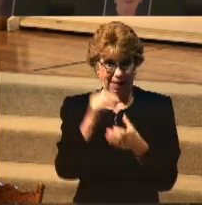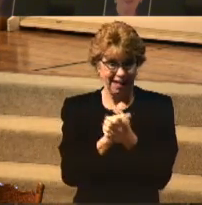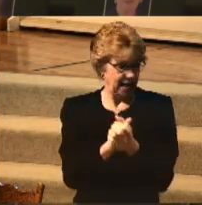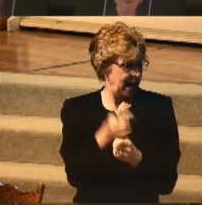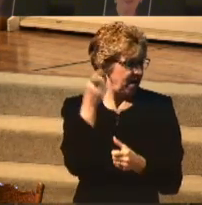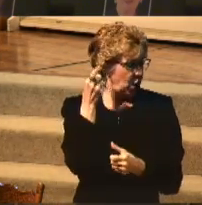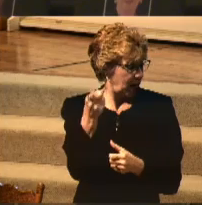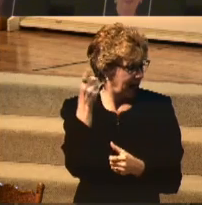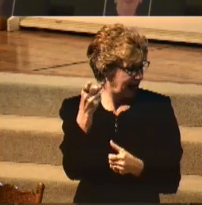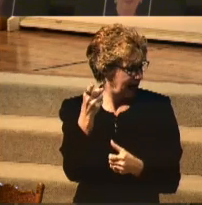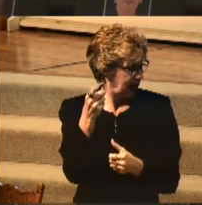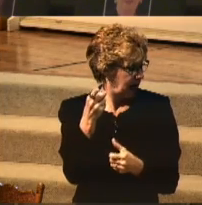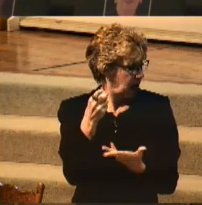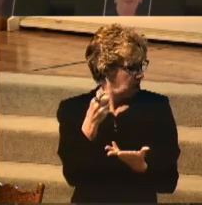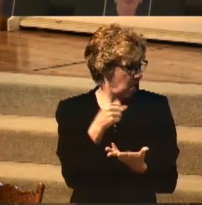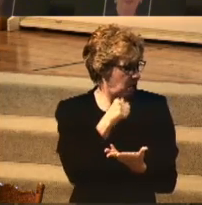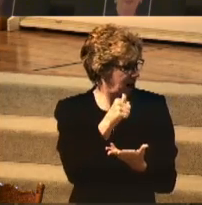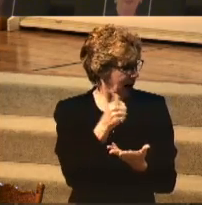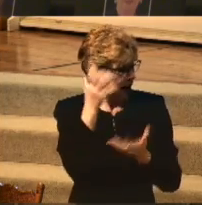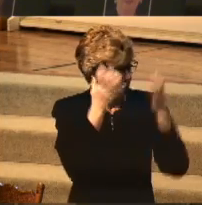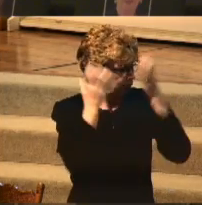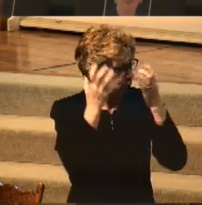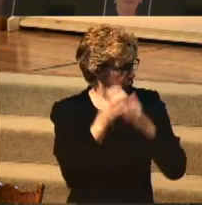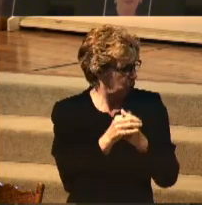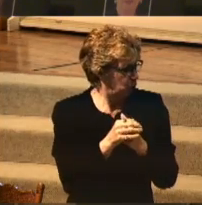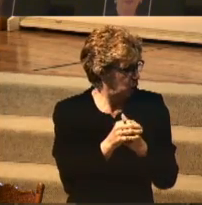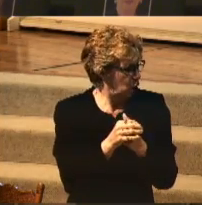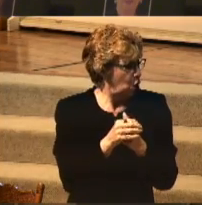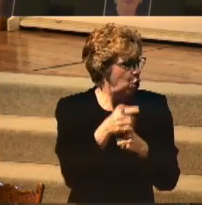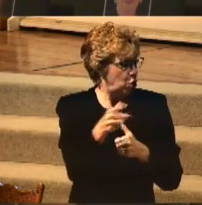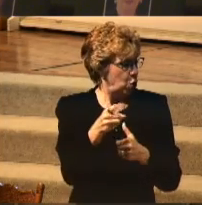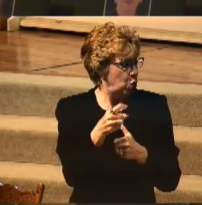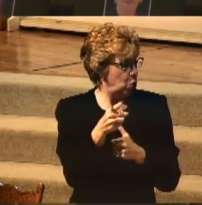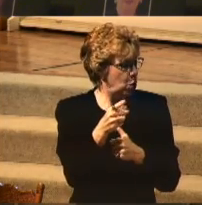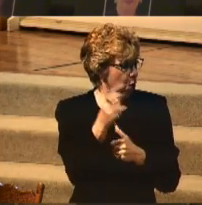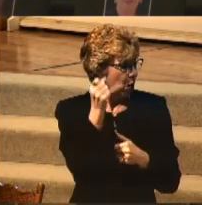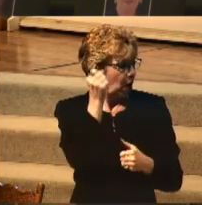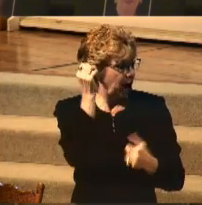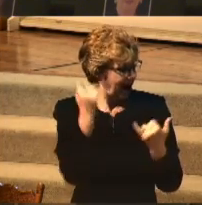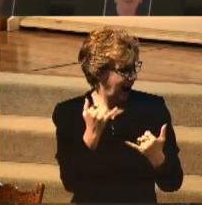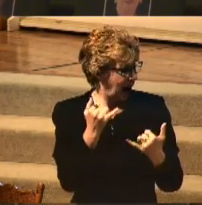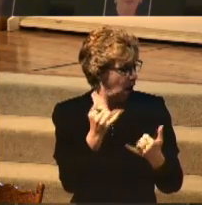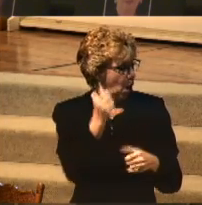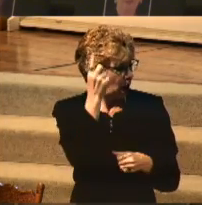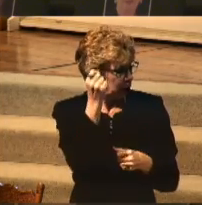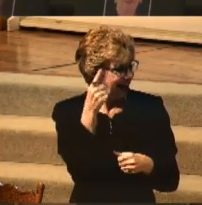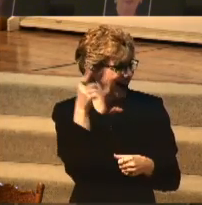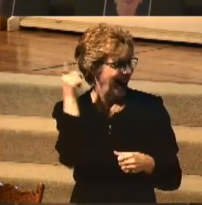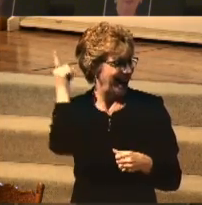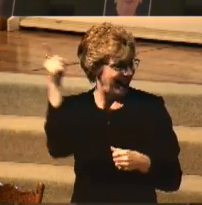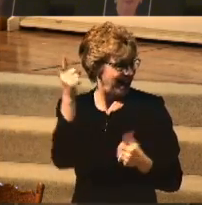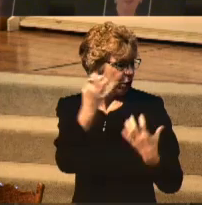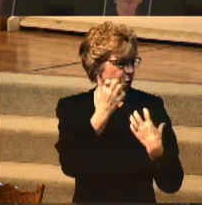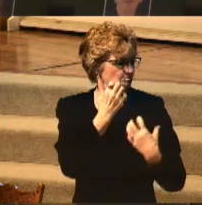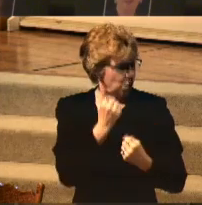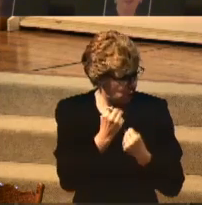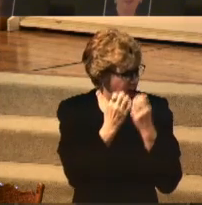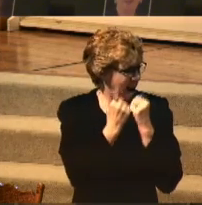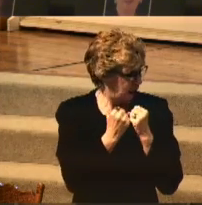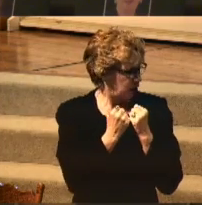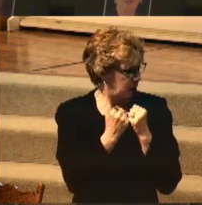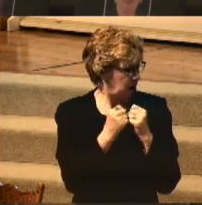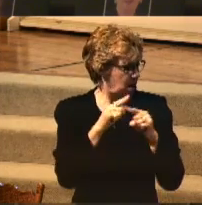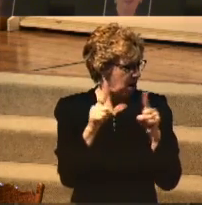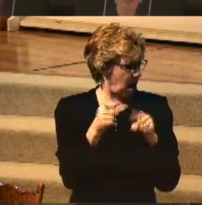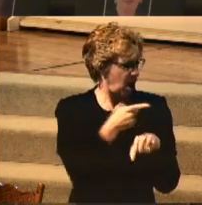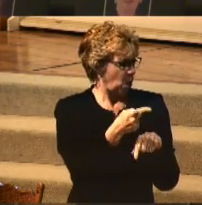confounded. Unto you therefore which believe, he is," say it with me, "precious. But unto them which be disobedient,